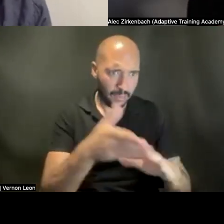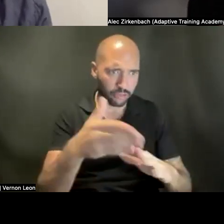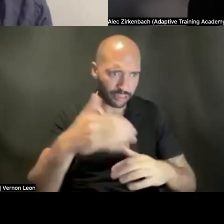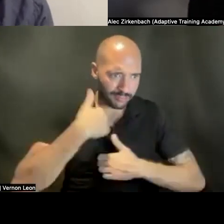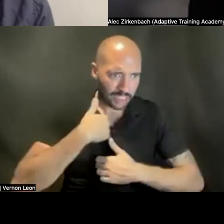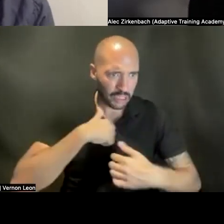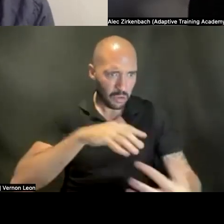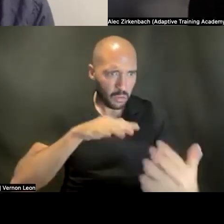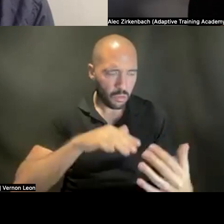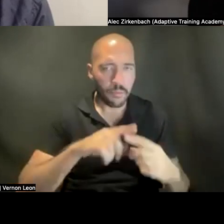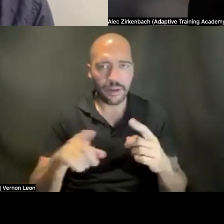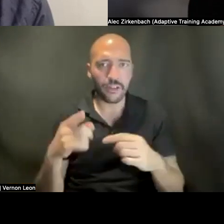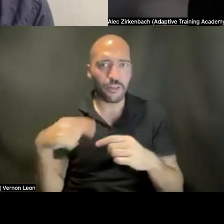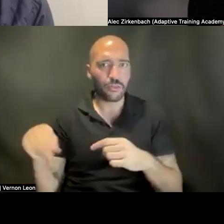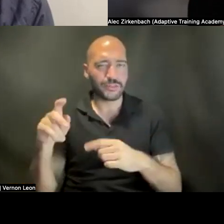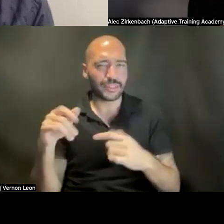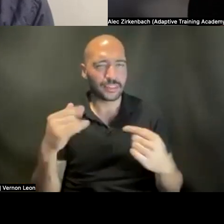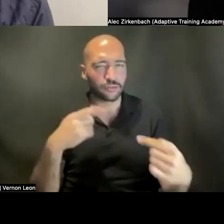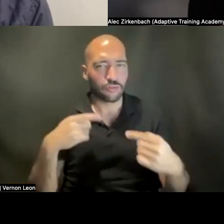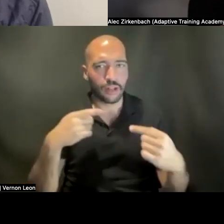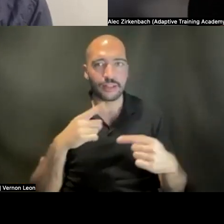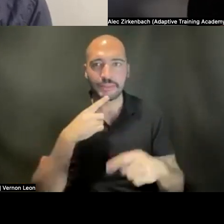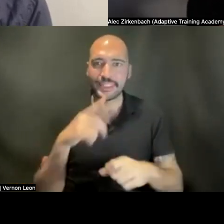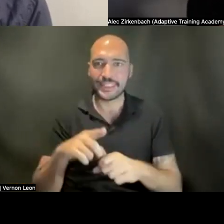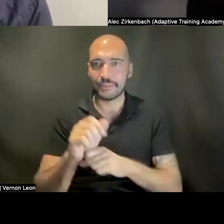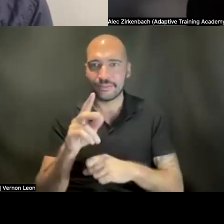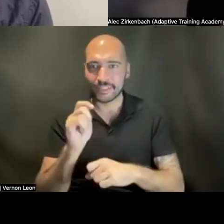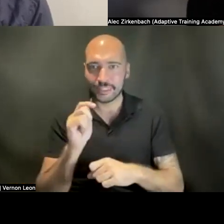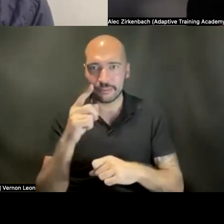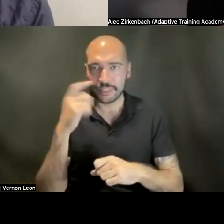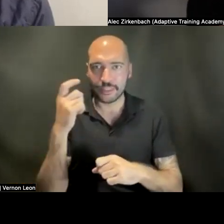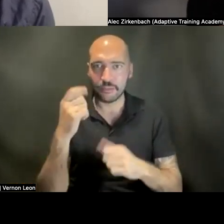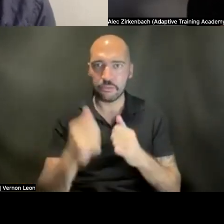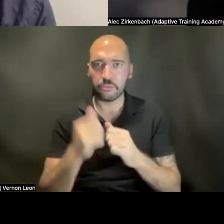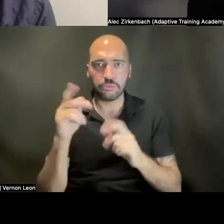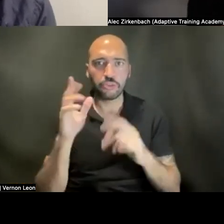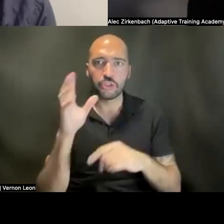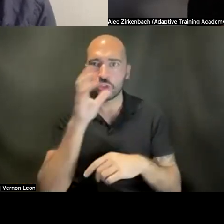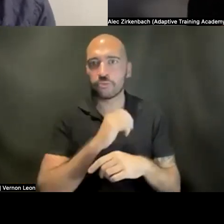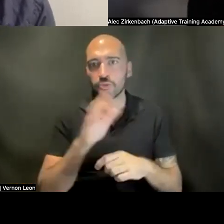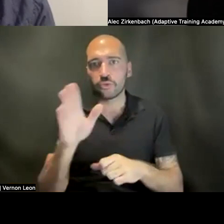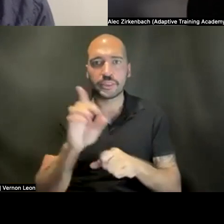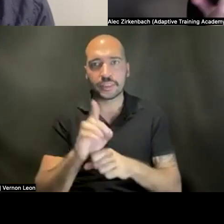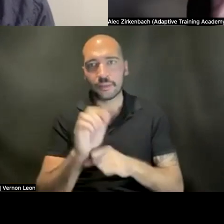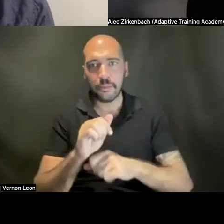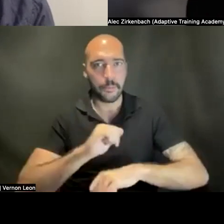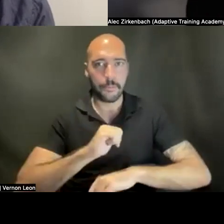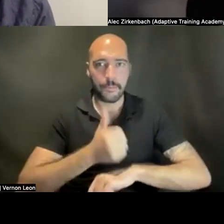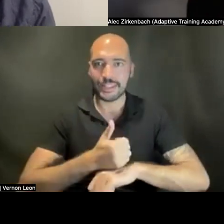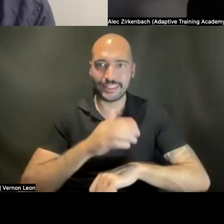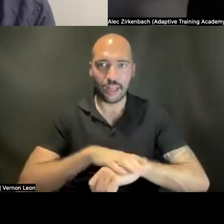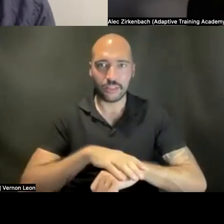think those veterans probably struggle too with being a disabled veteran, because most people would assume that your disability is based on some type